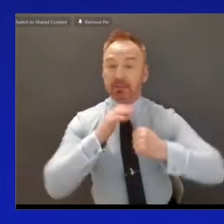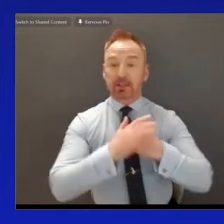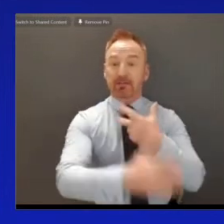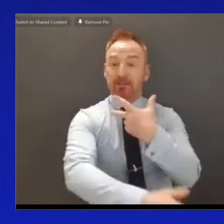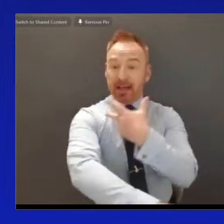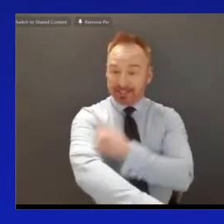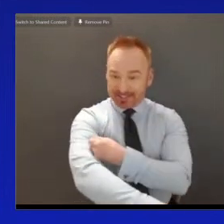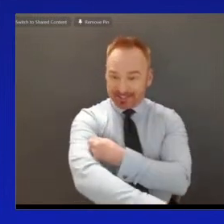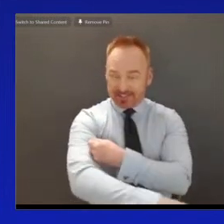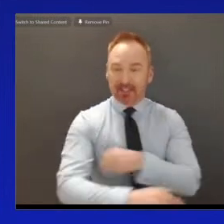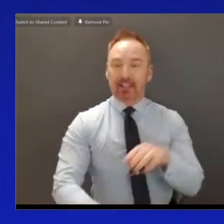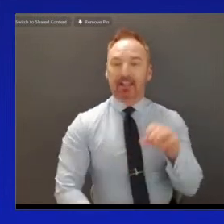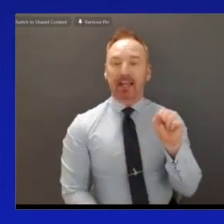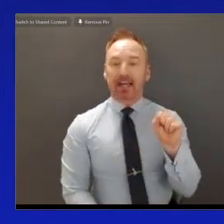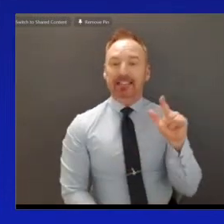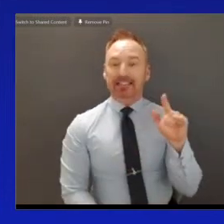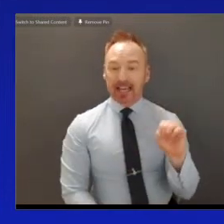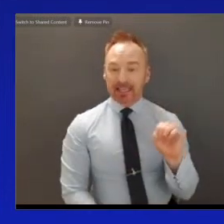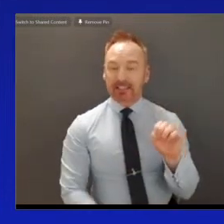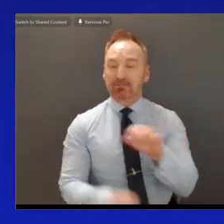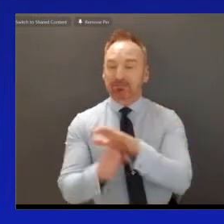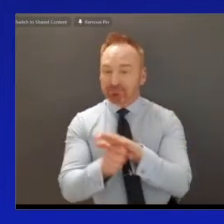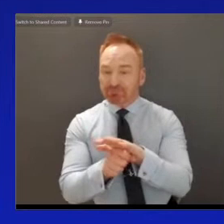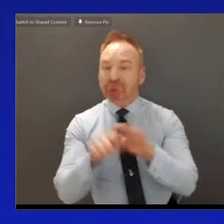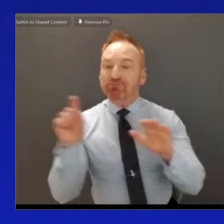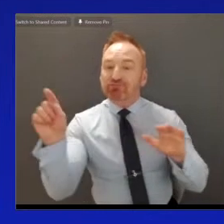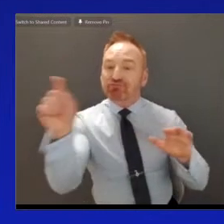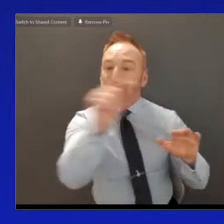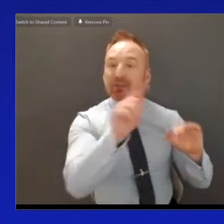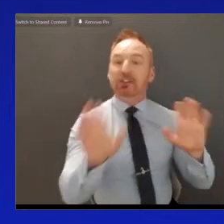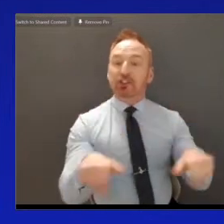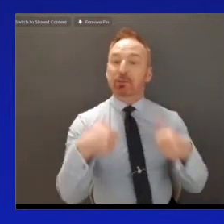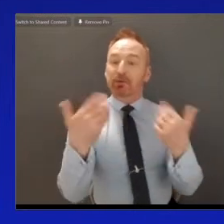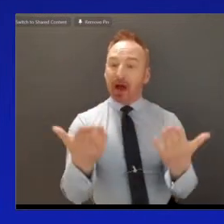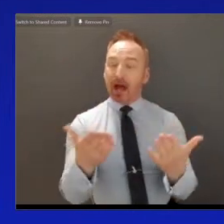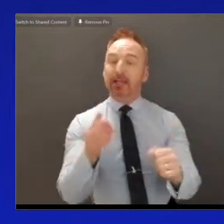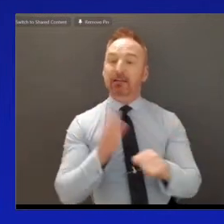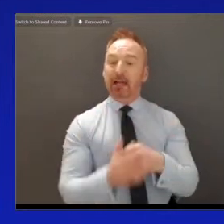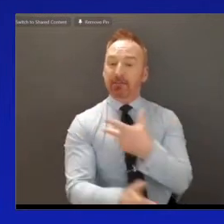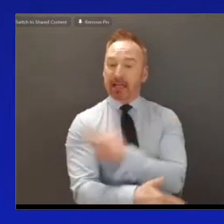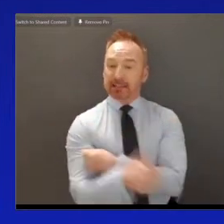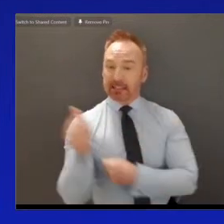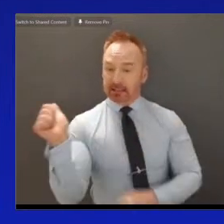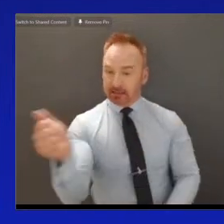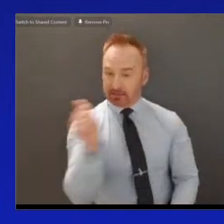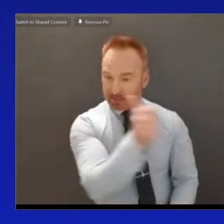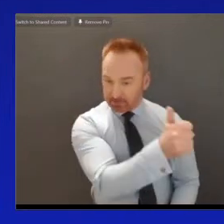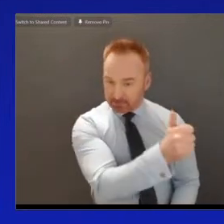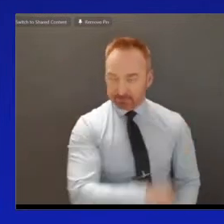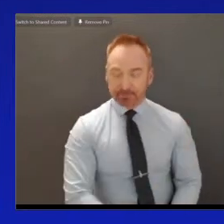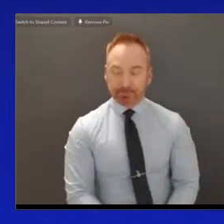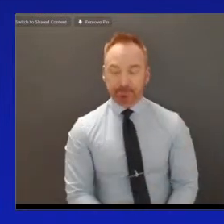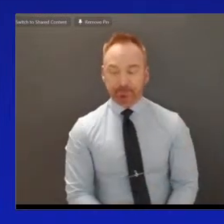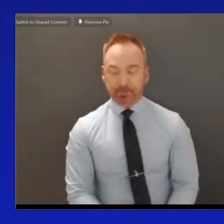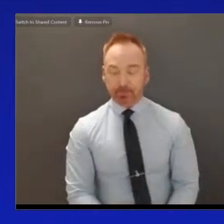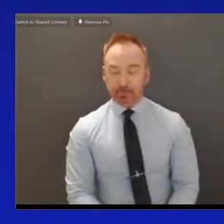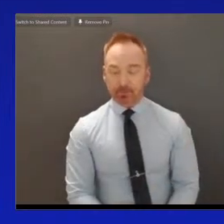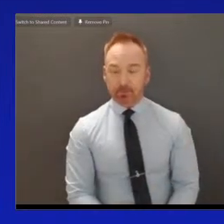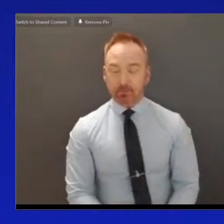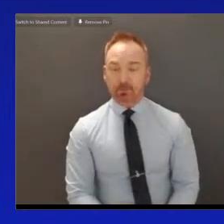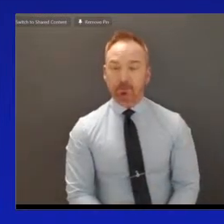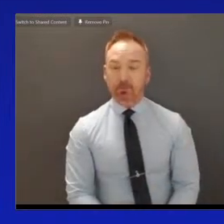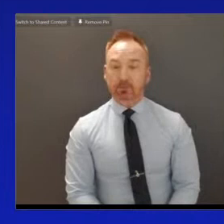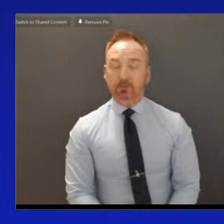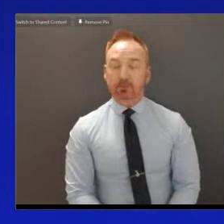vaccination sites to be able to provide the vaccine directly. And we know that there